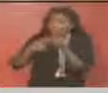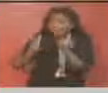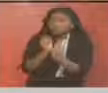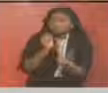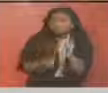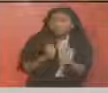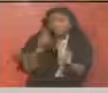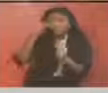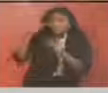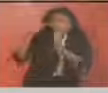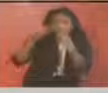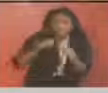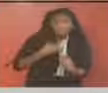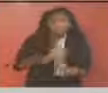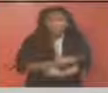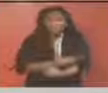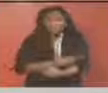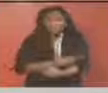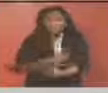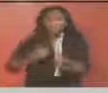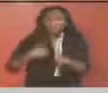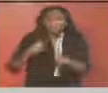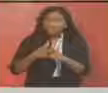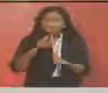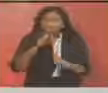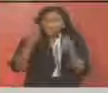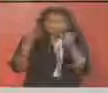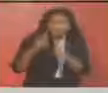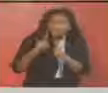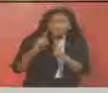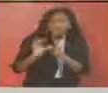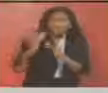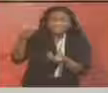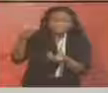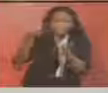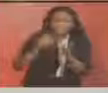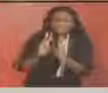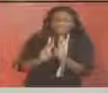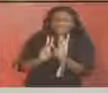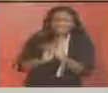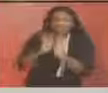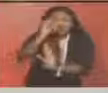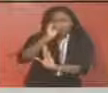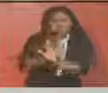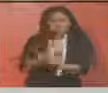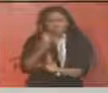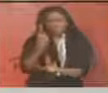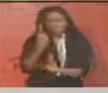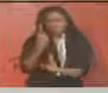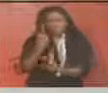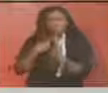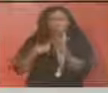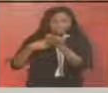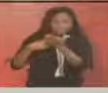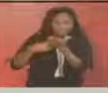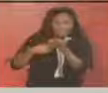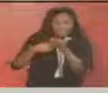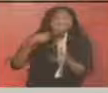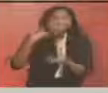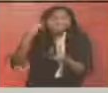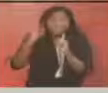but formal talks began in October 1st, and they continue up to the present